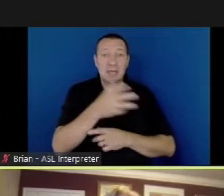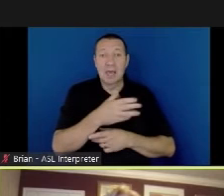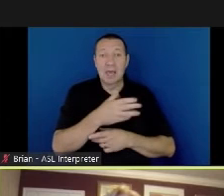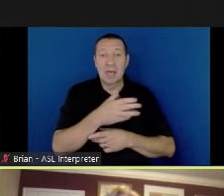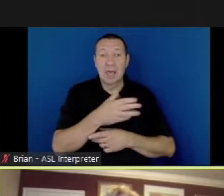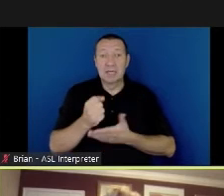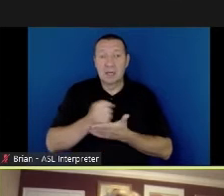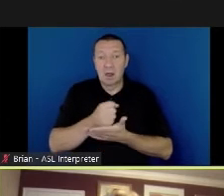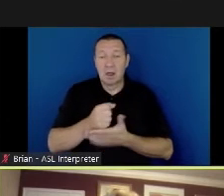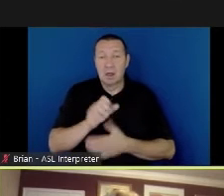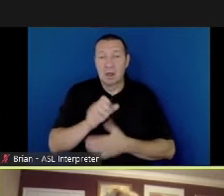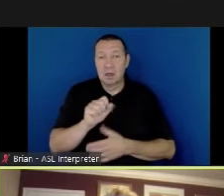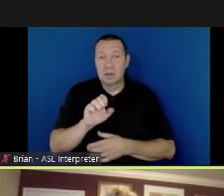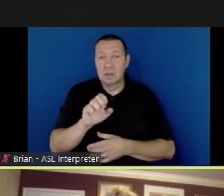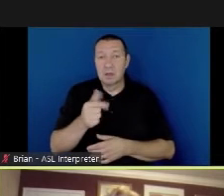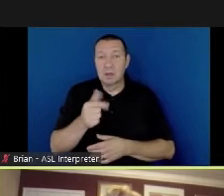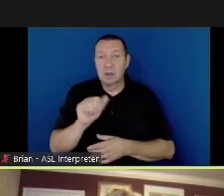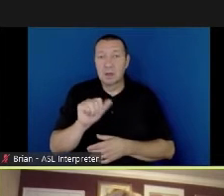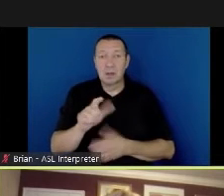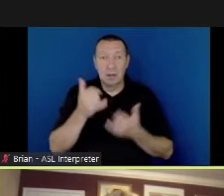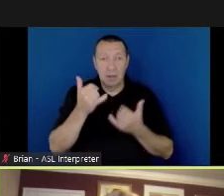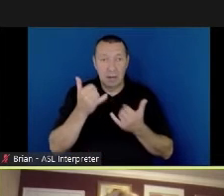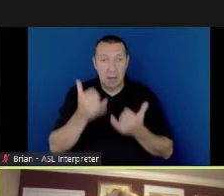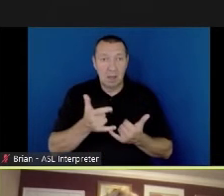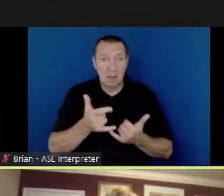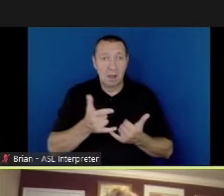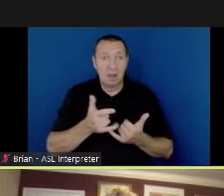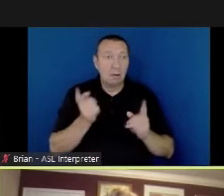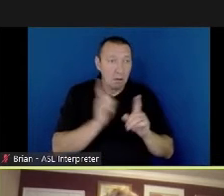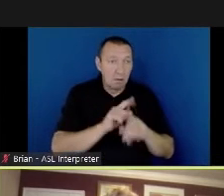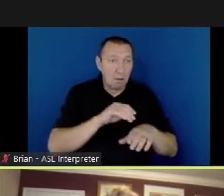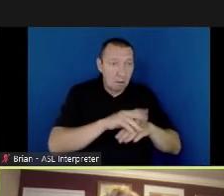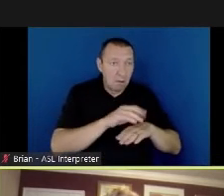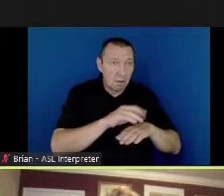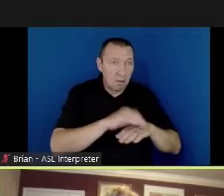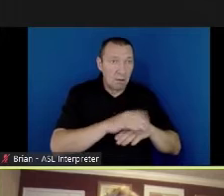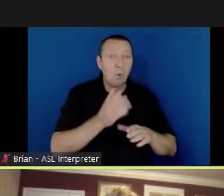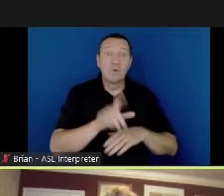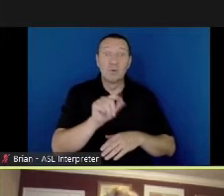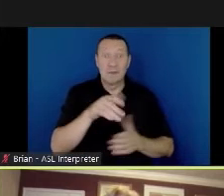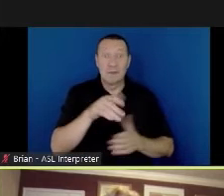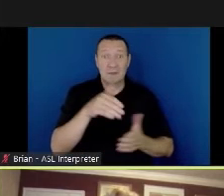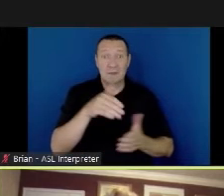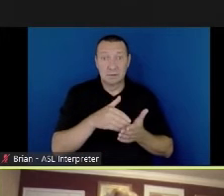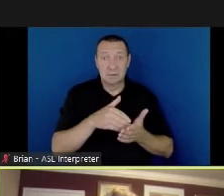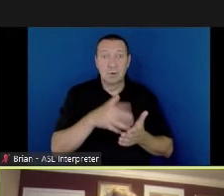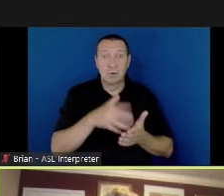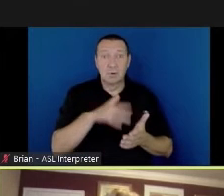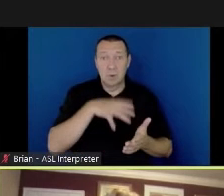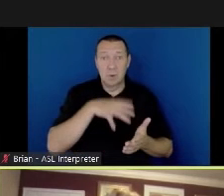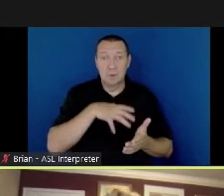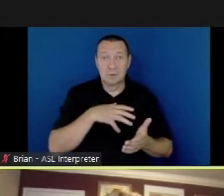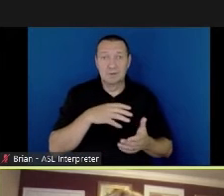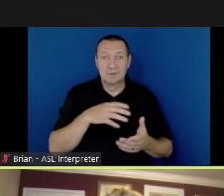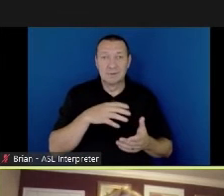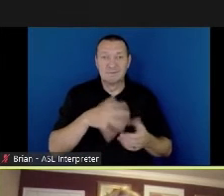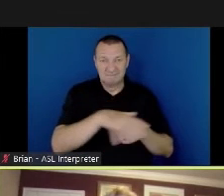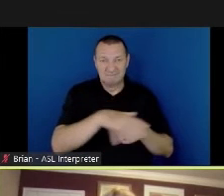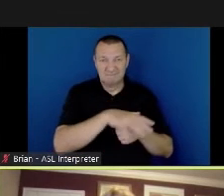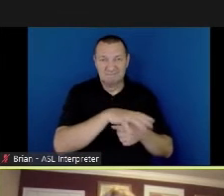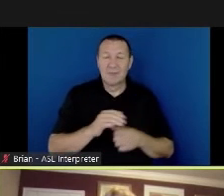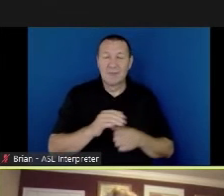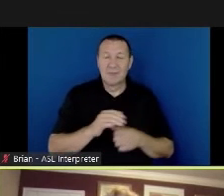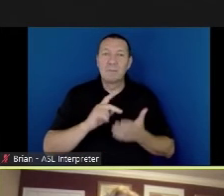reached over 20,000 girls and young women. The project director, I love this, I got this quote here.